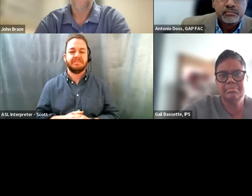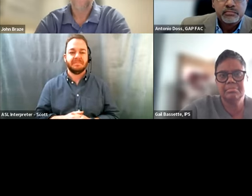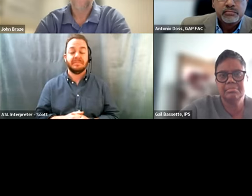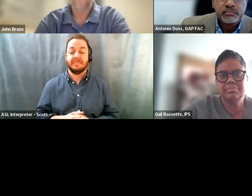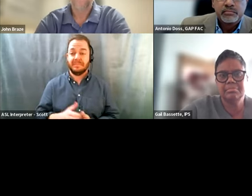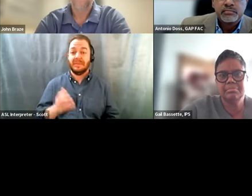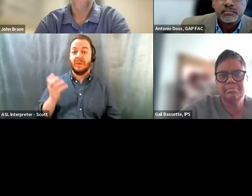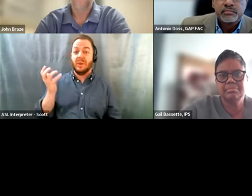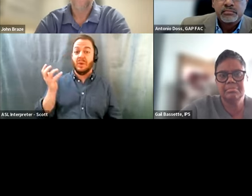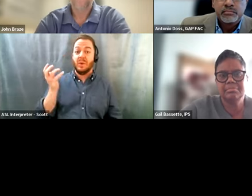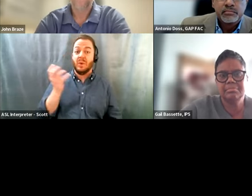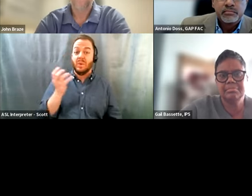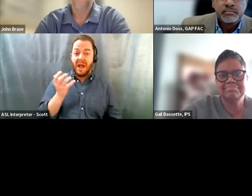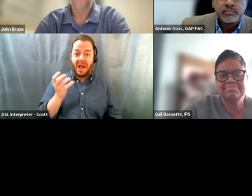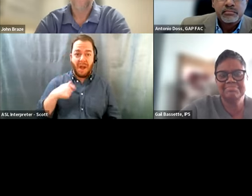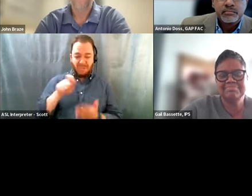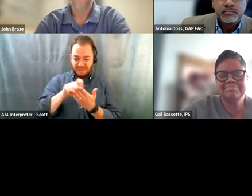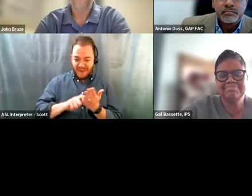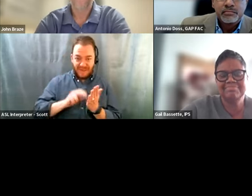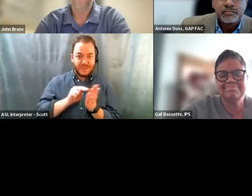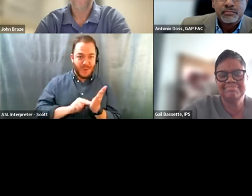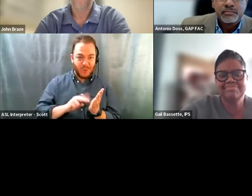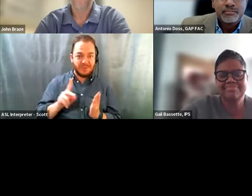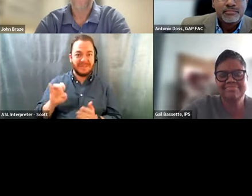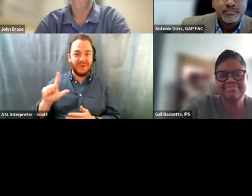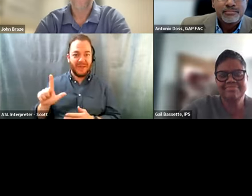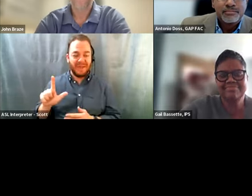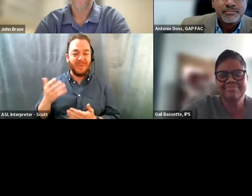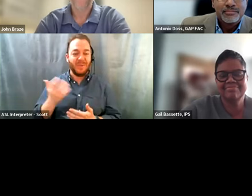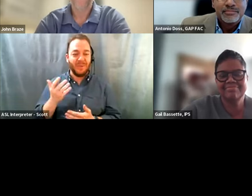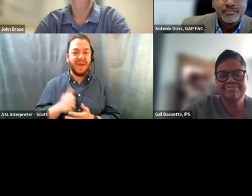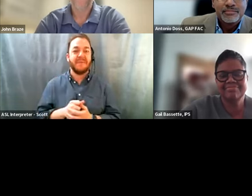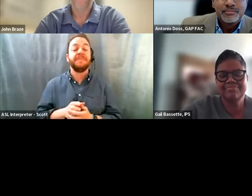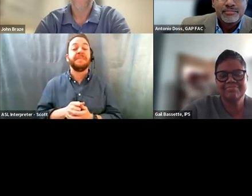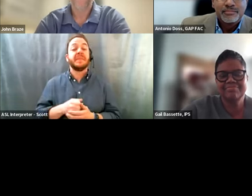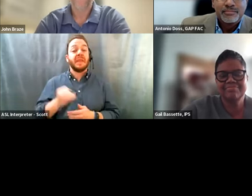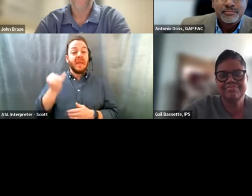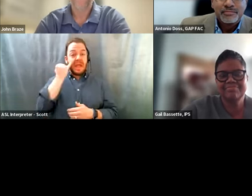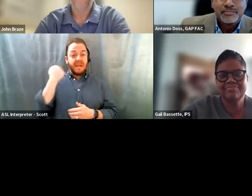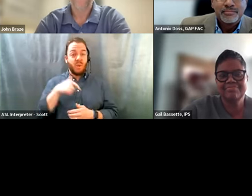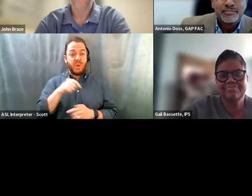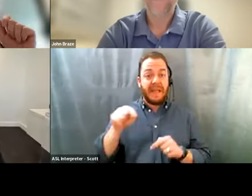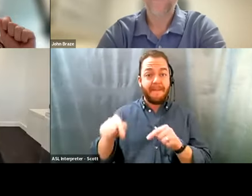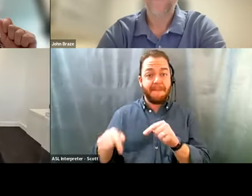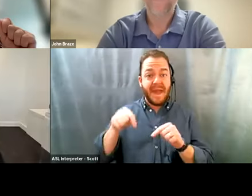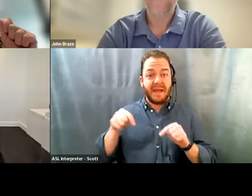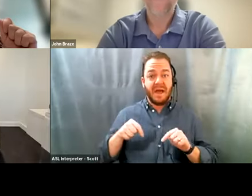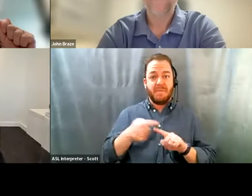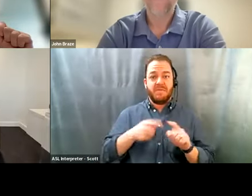Wow. Sorry, I was taking so many notes, Daryl. And if we kind of back up from the